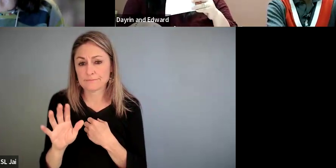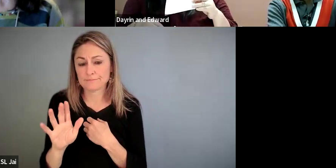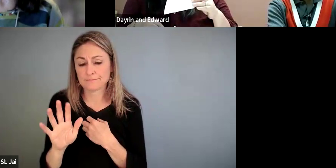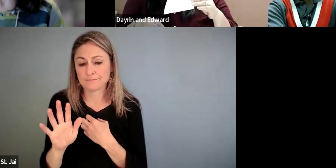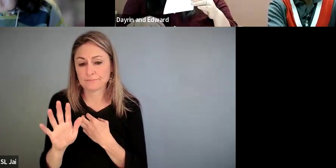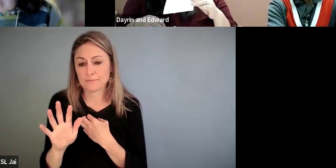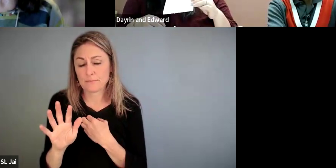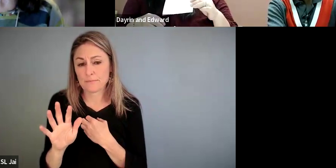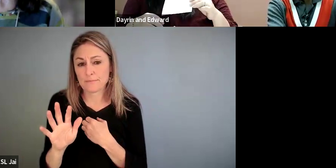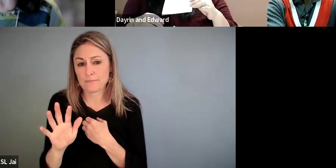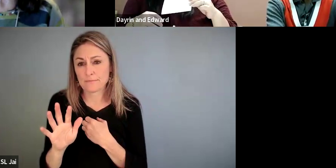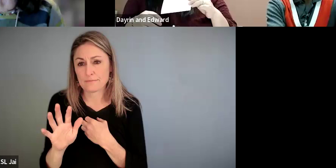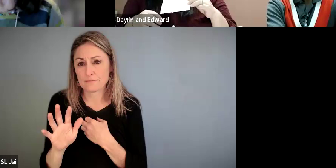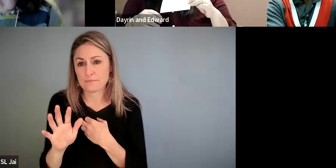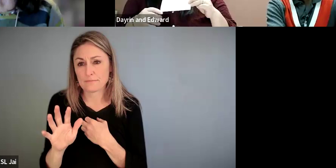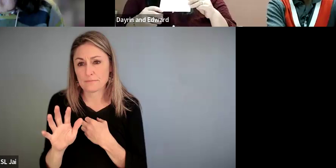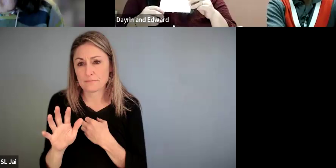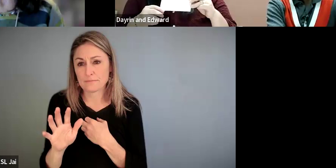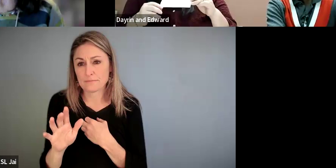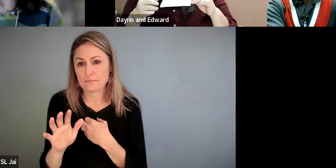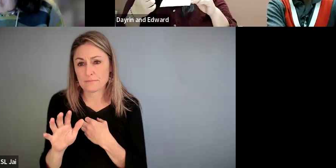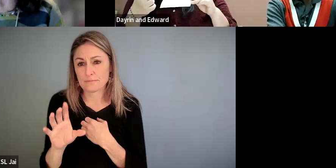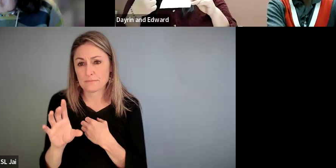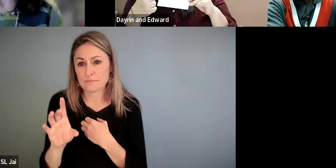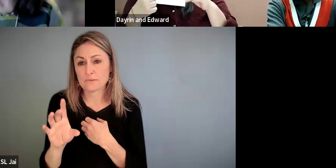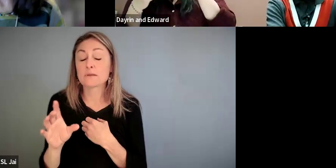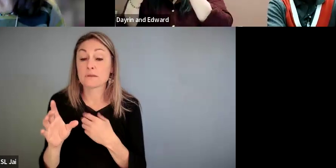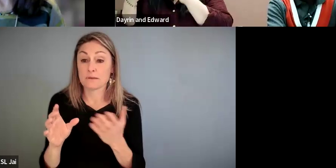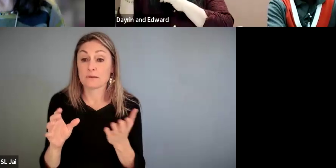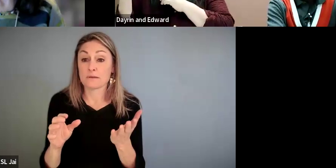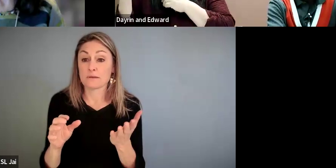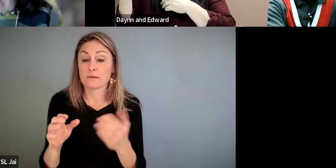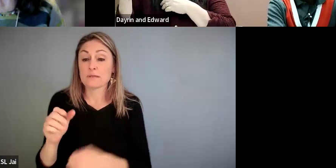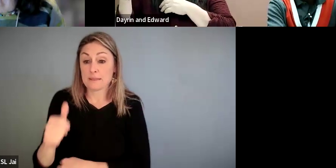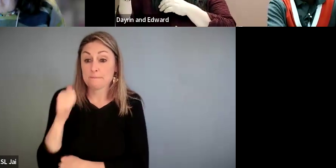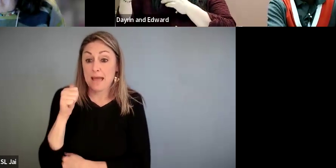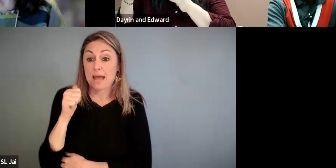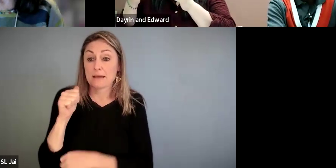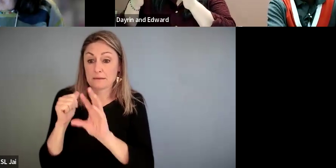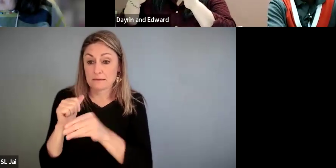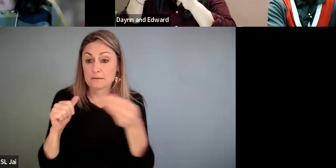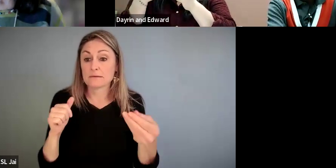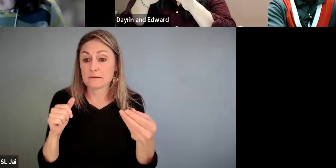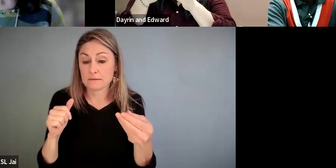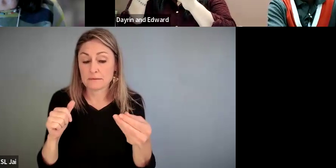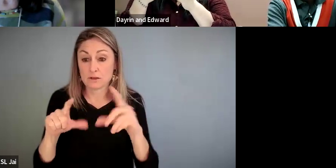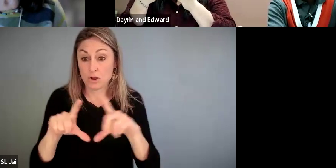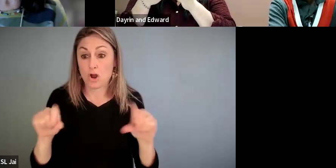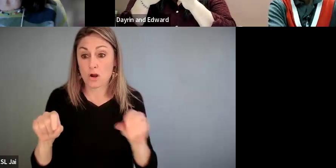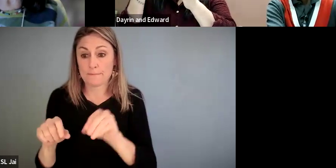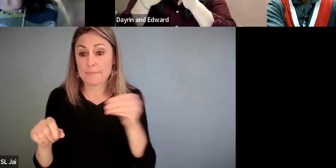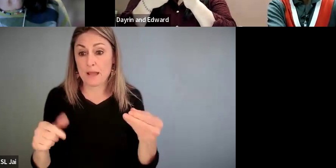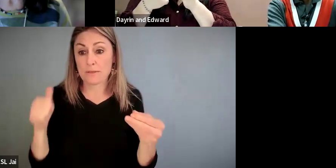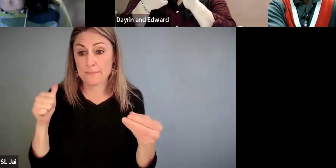know if we have the, there, because in the back of the card, we have like some kind of